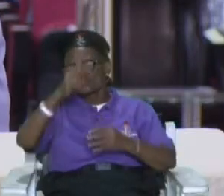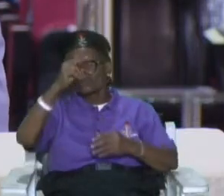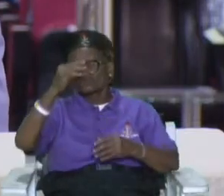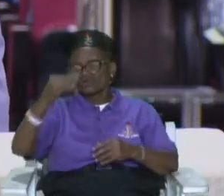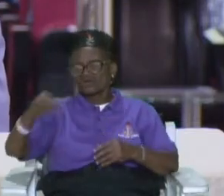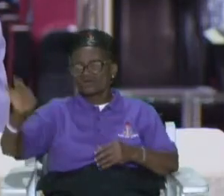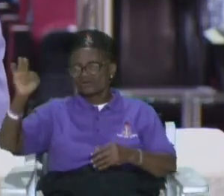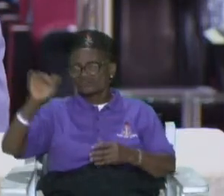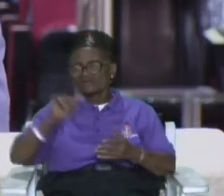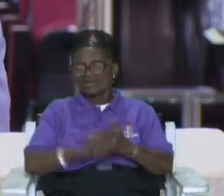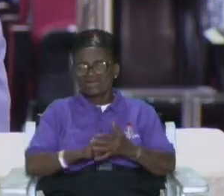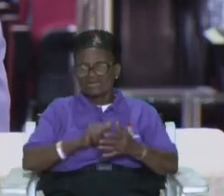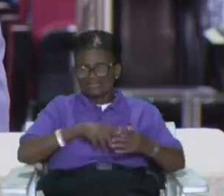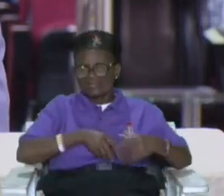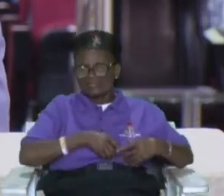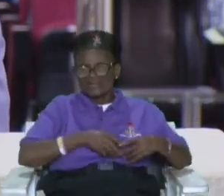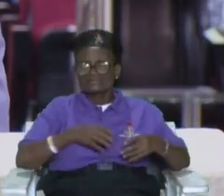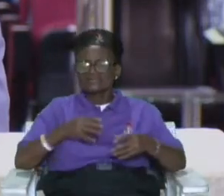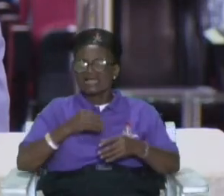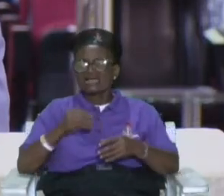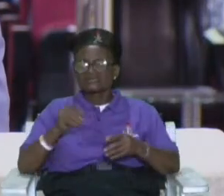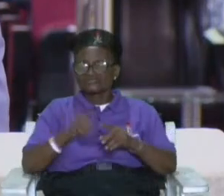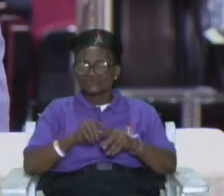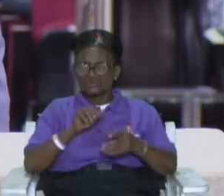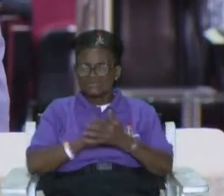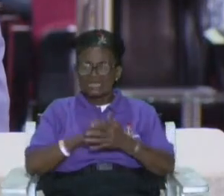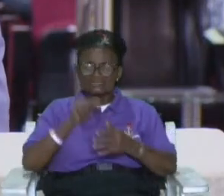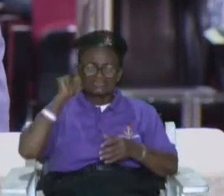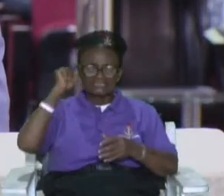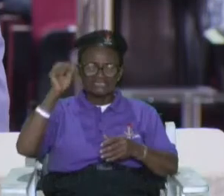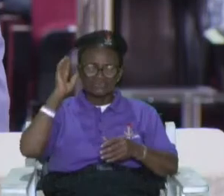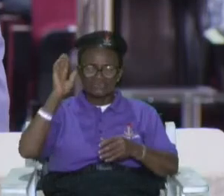that one breast so that she won't die.